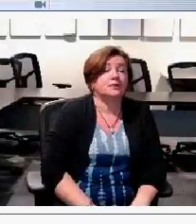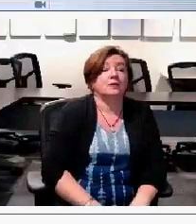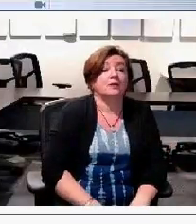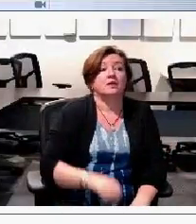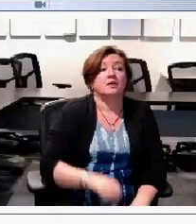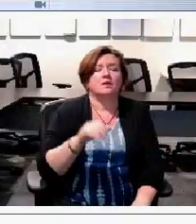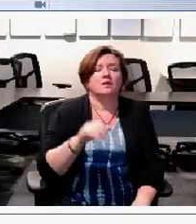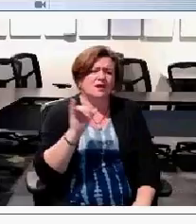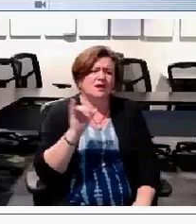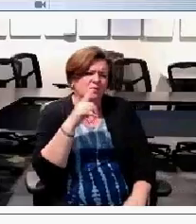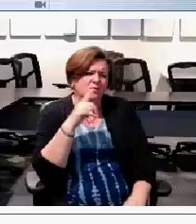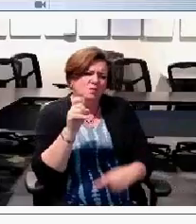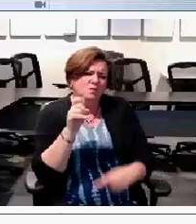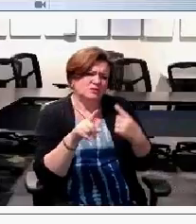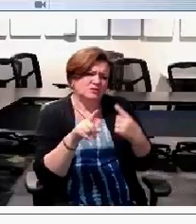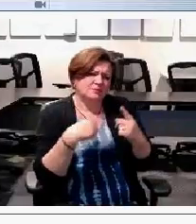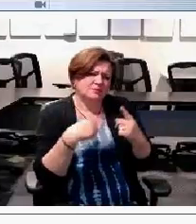there was a question about